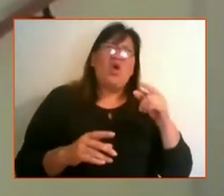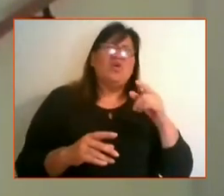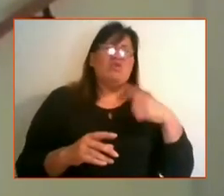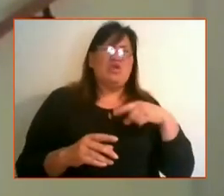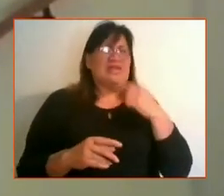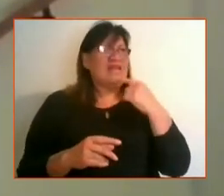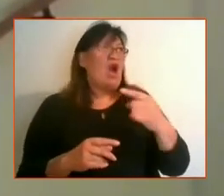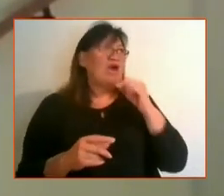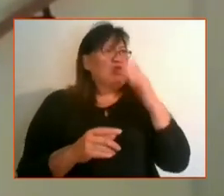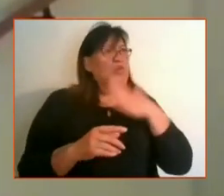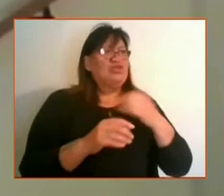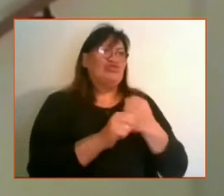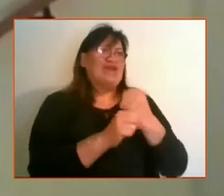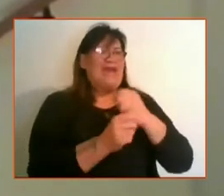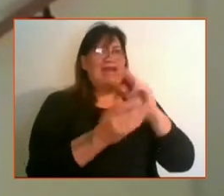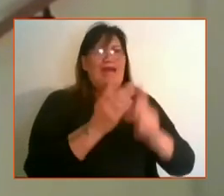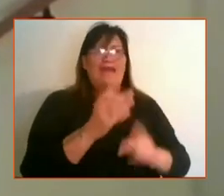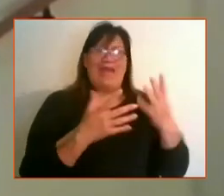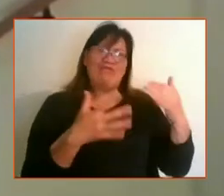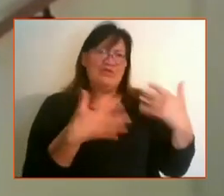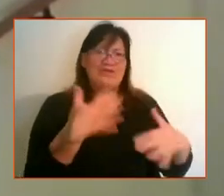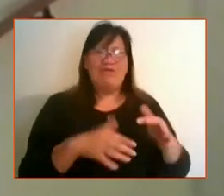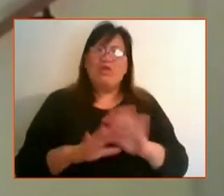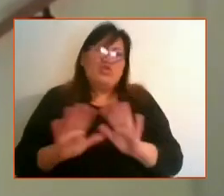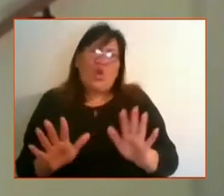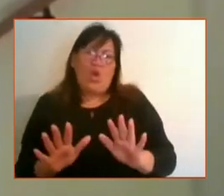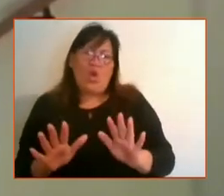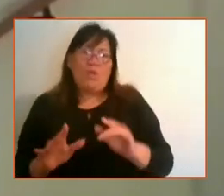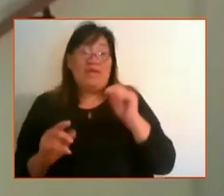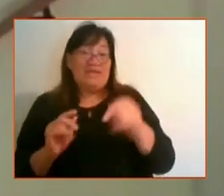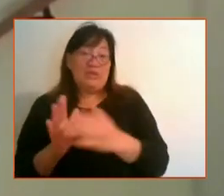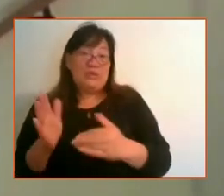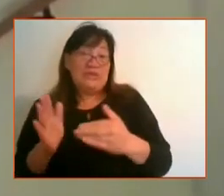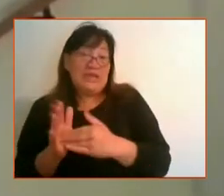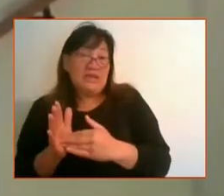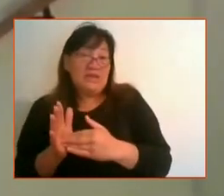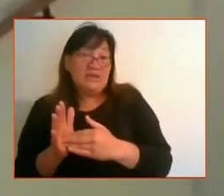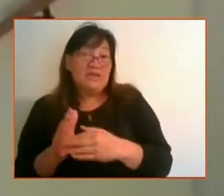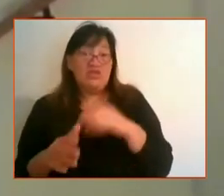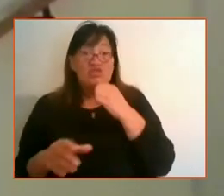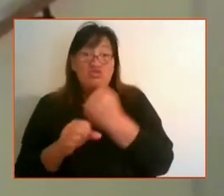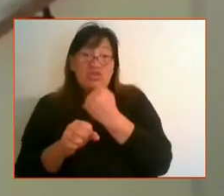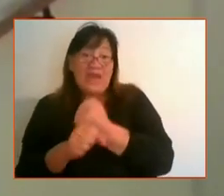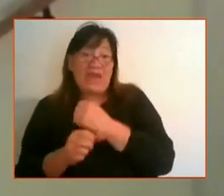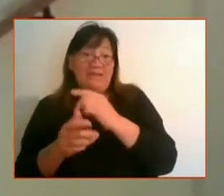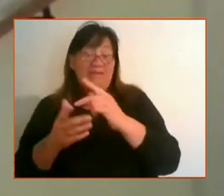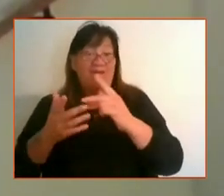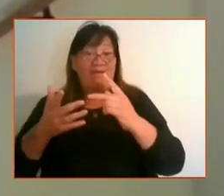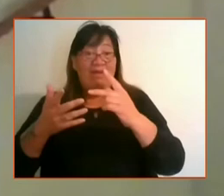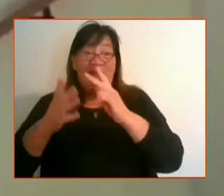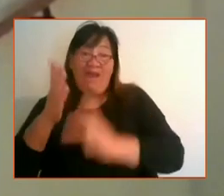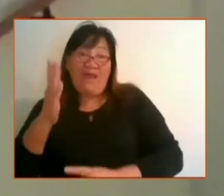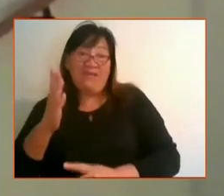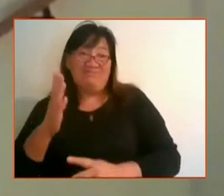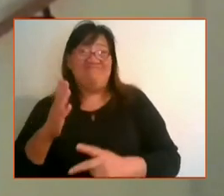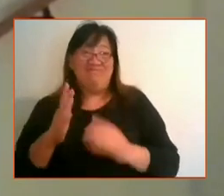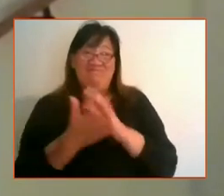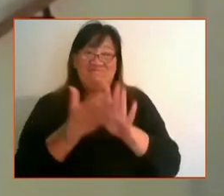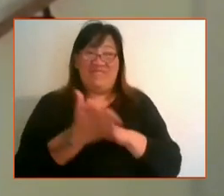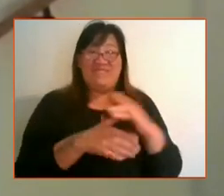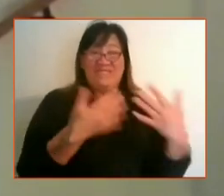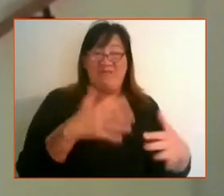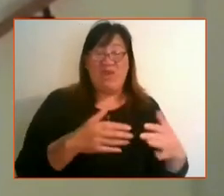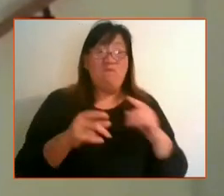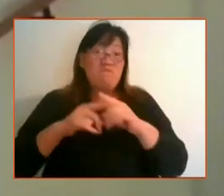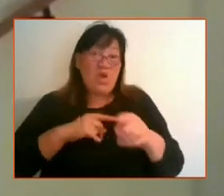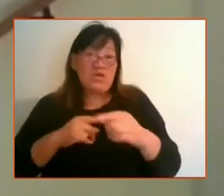create art is to suffer, but because to create art in New Zealand is to suffer. Over half our creative professionals have to